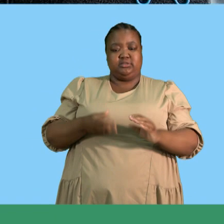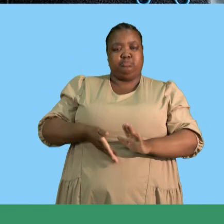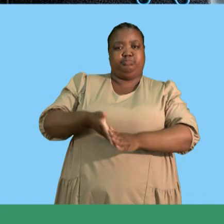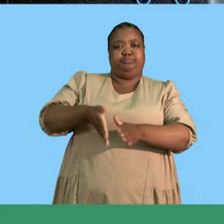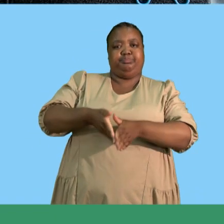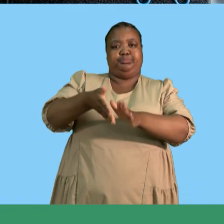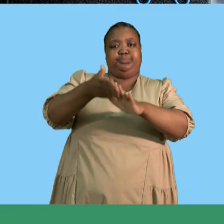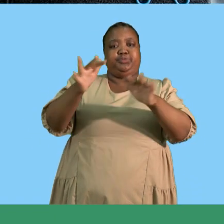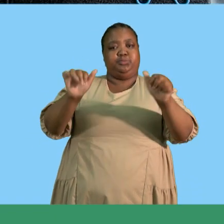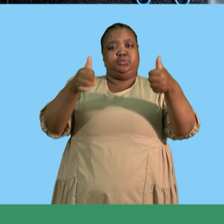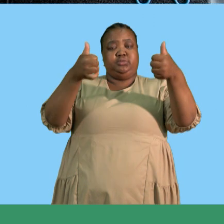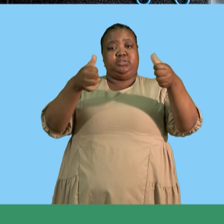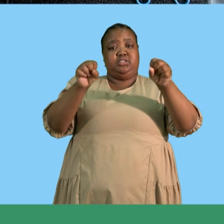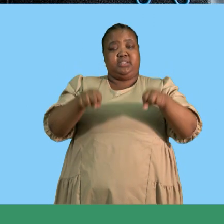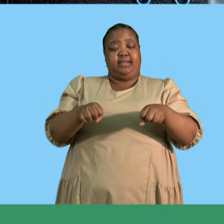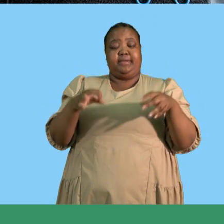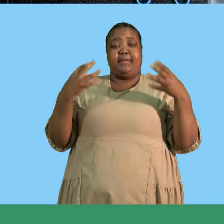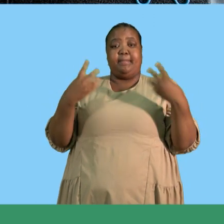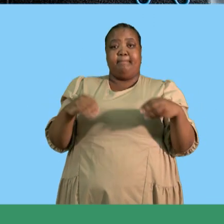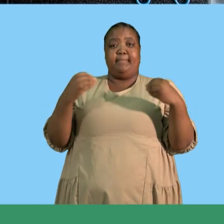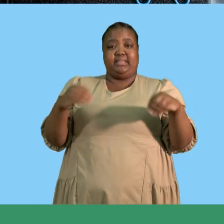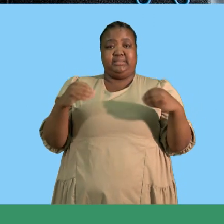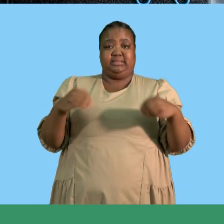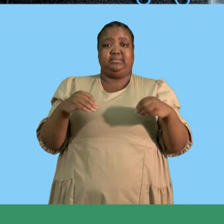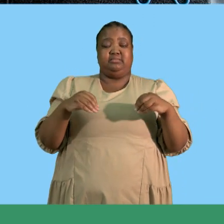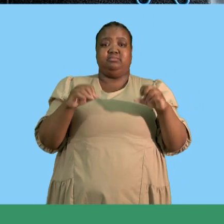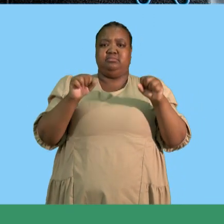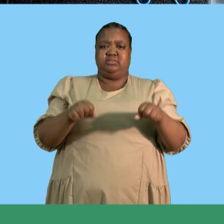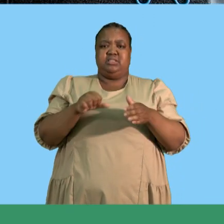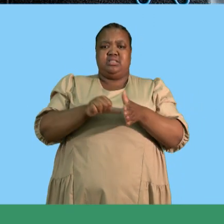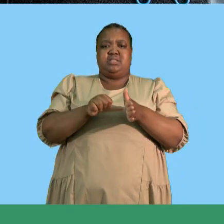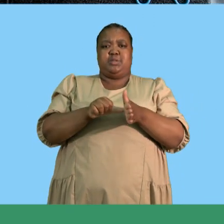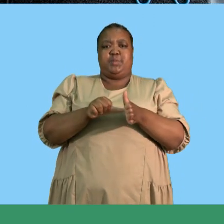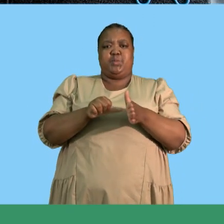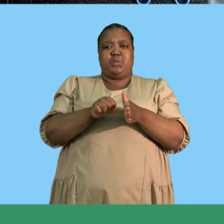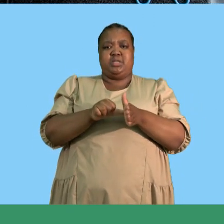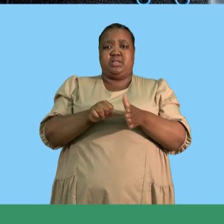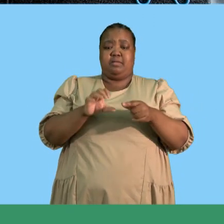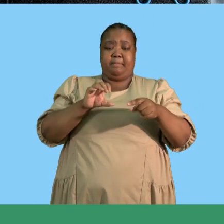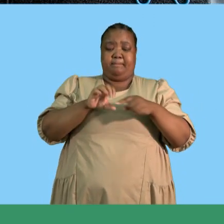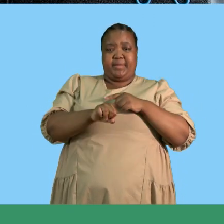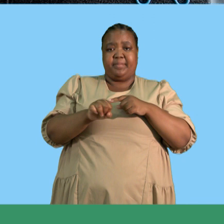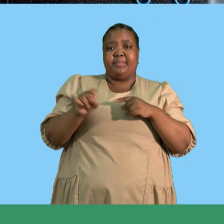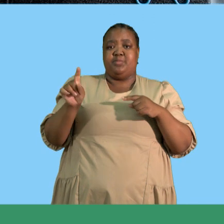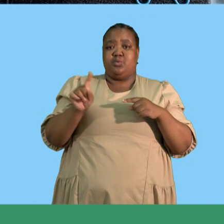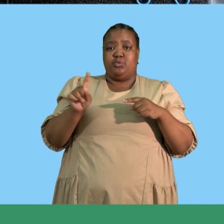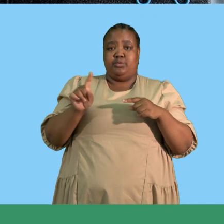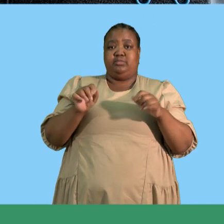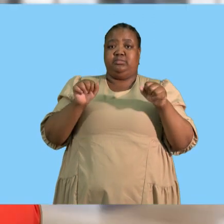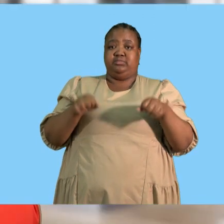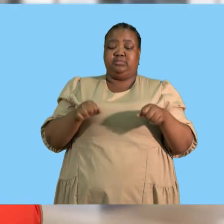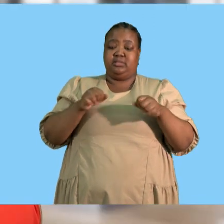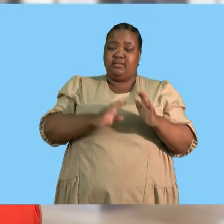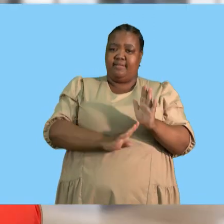business successfully. And as a business, you must be able to notice that you are always going